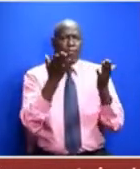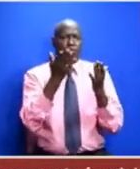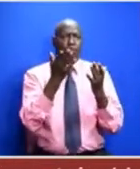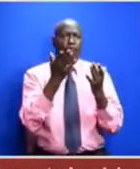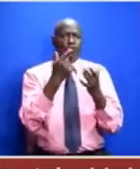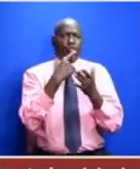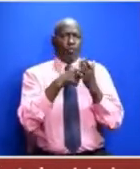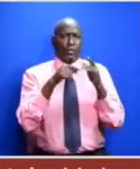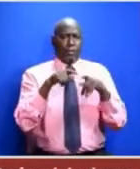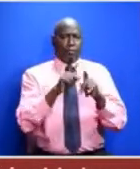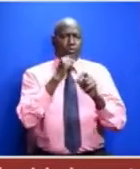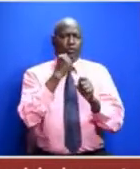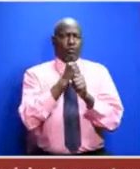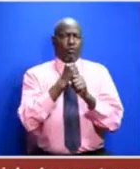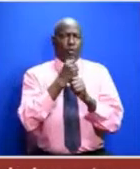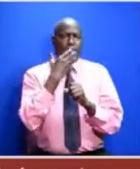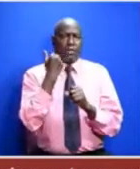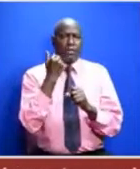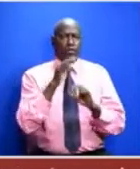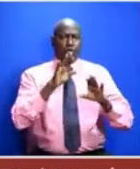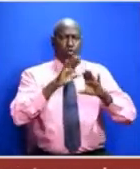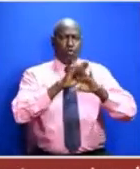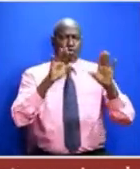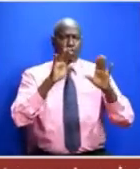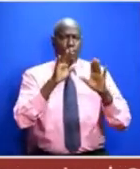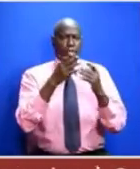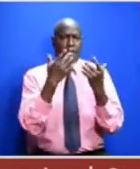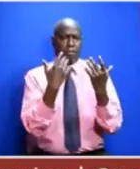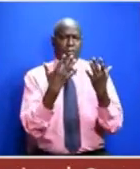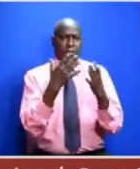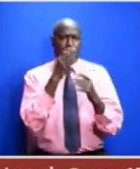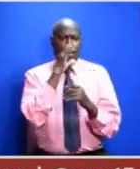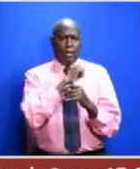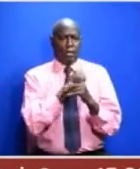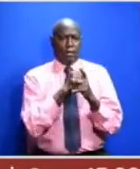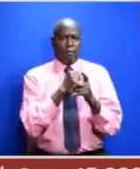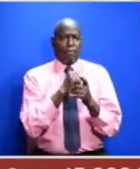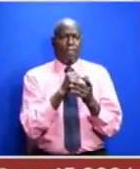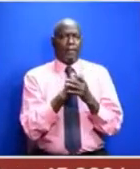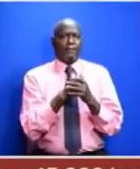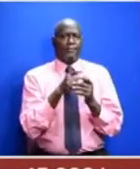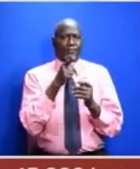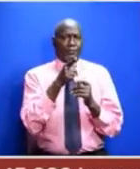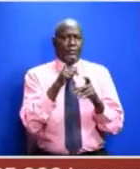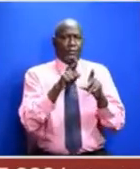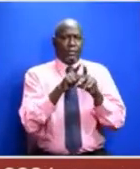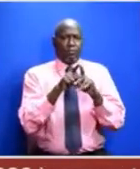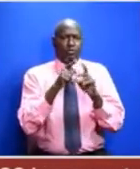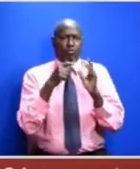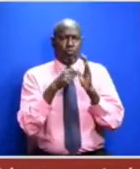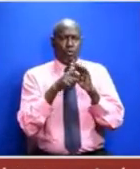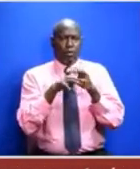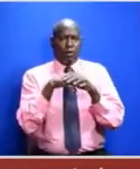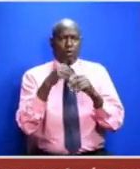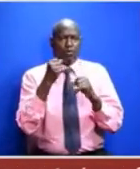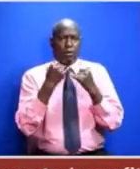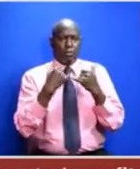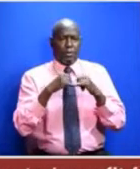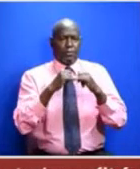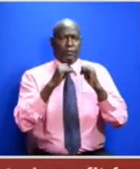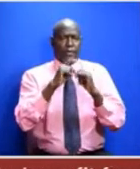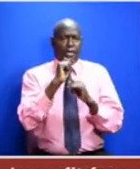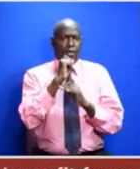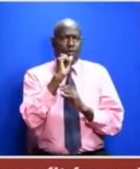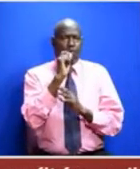best, not the paper they lack. Gachagua also did point out that the implementation of the